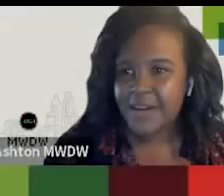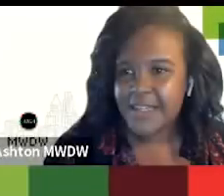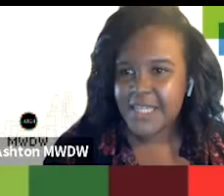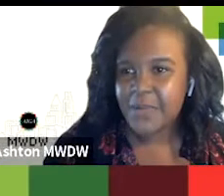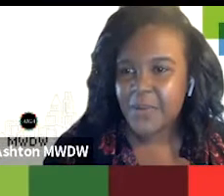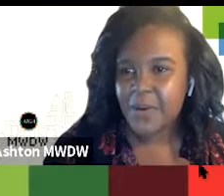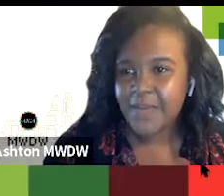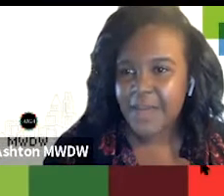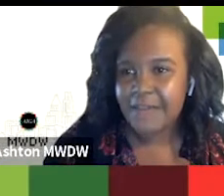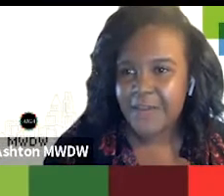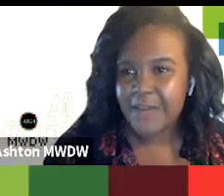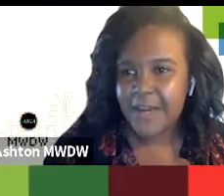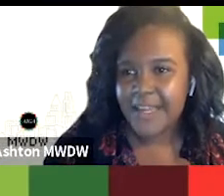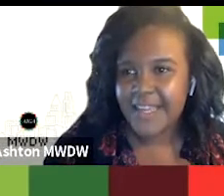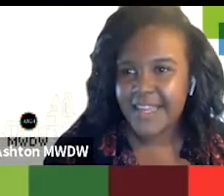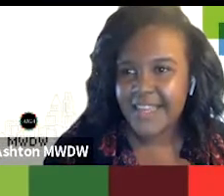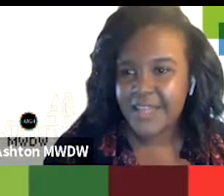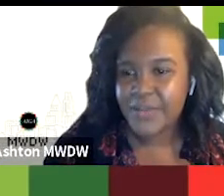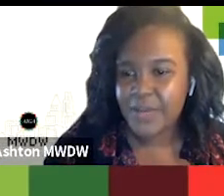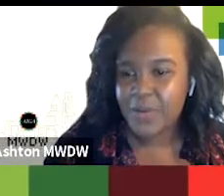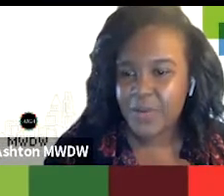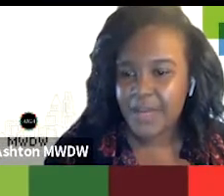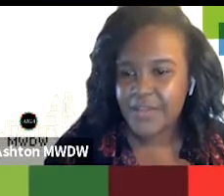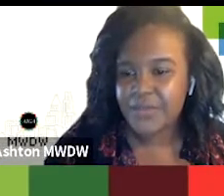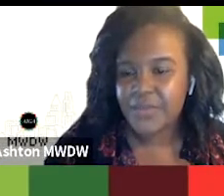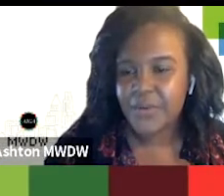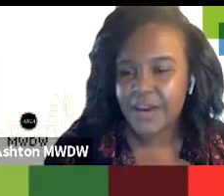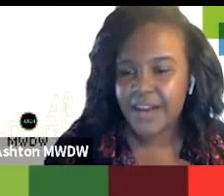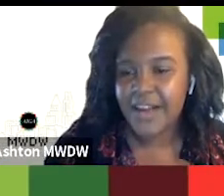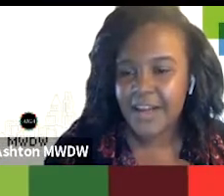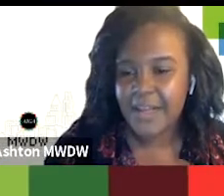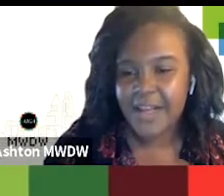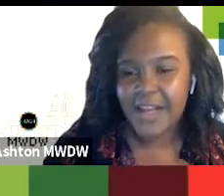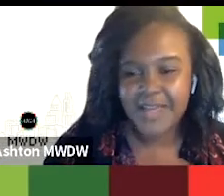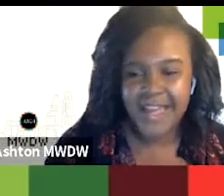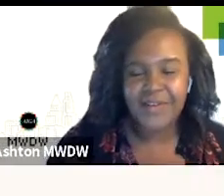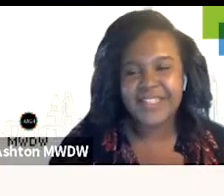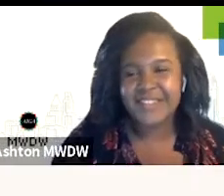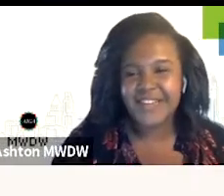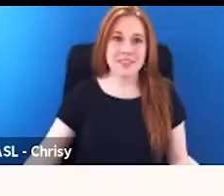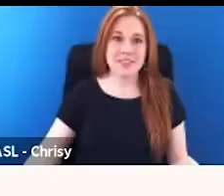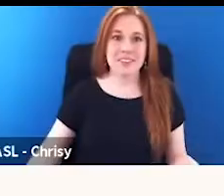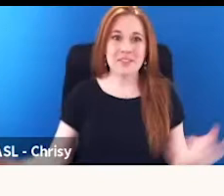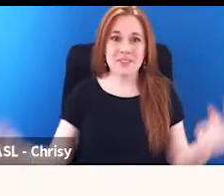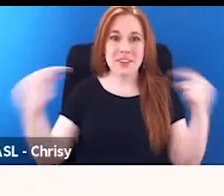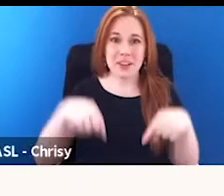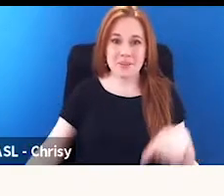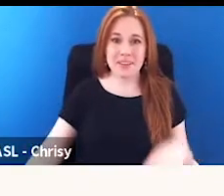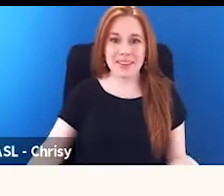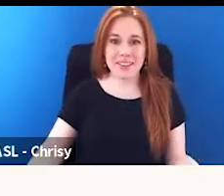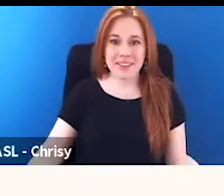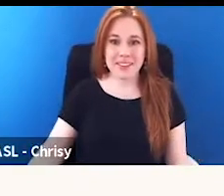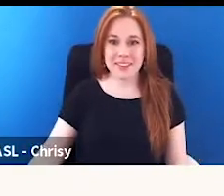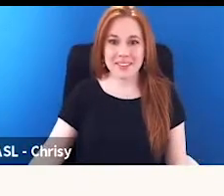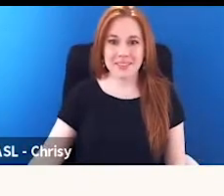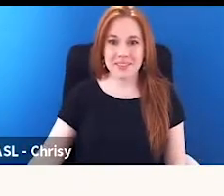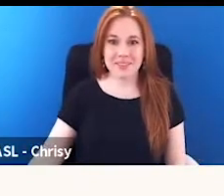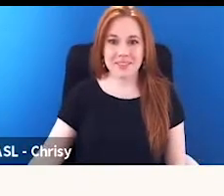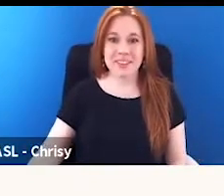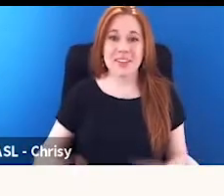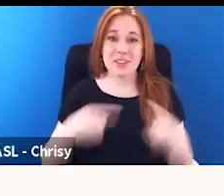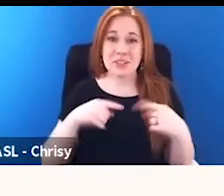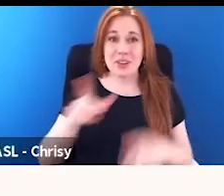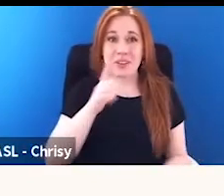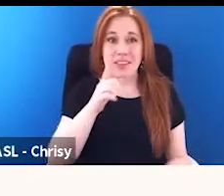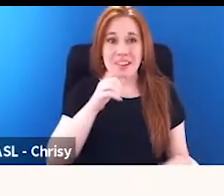Awesome, awesome. Well, welcome everybody, and thank you so much for coming out during your lunch break today. Welcome